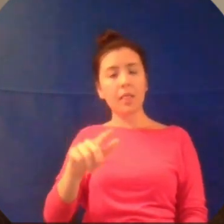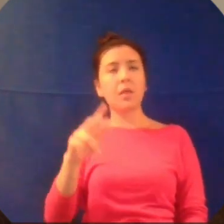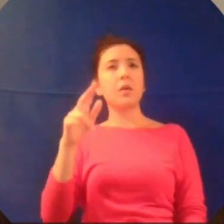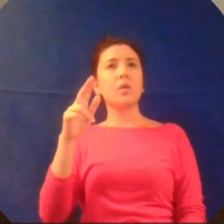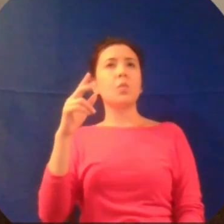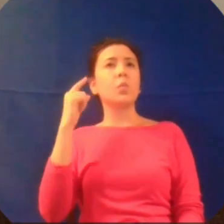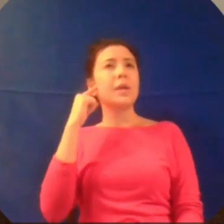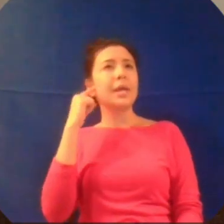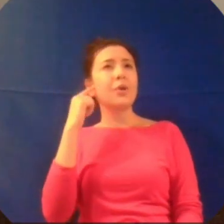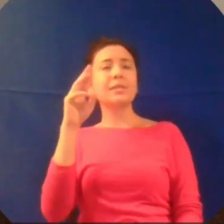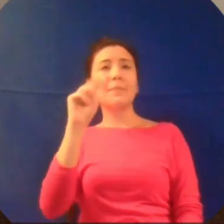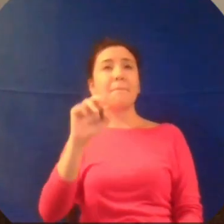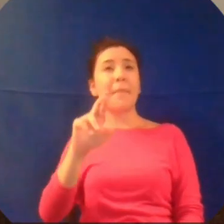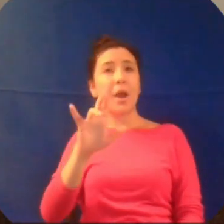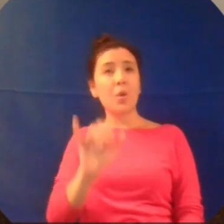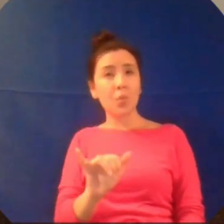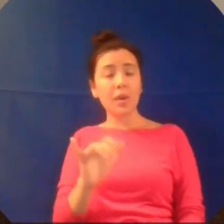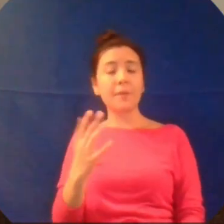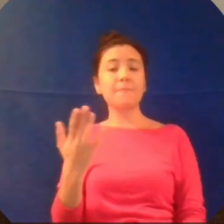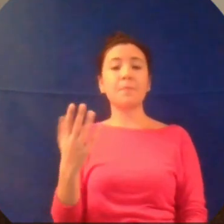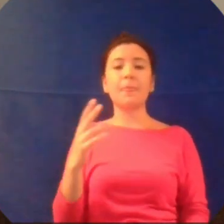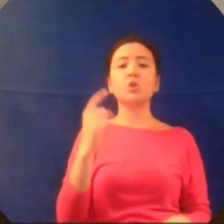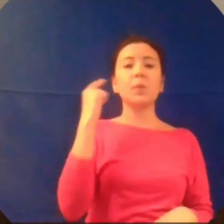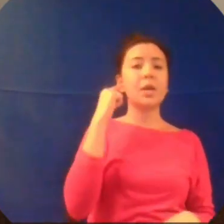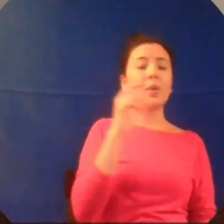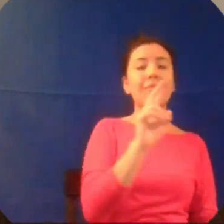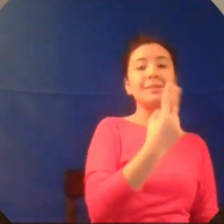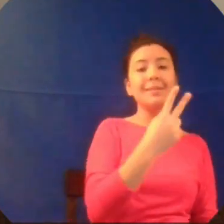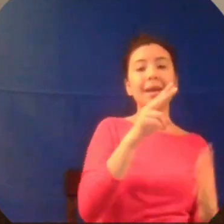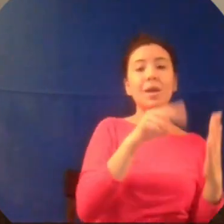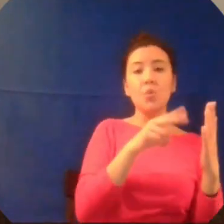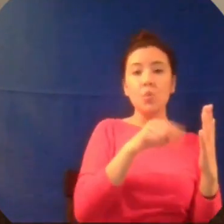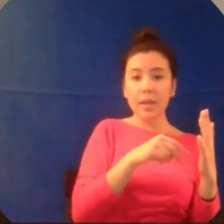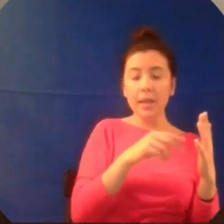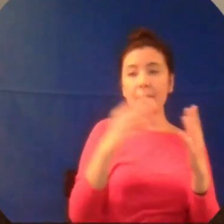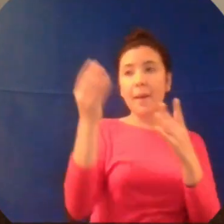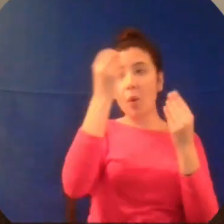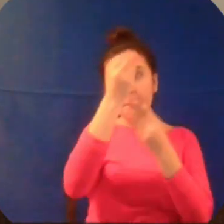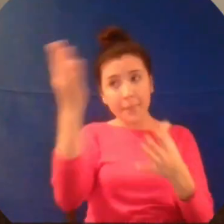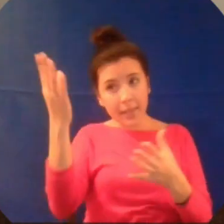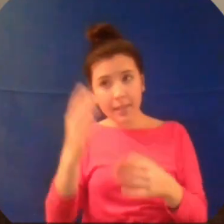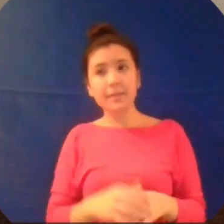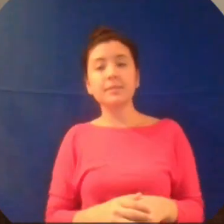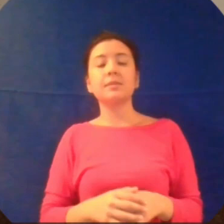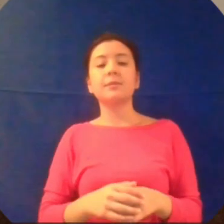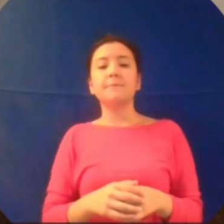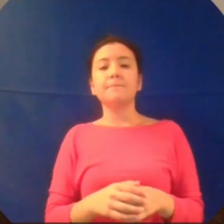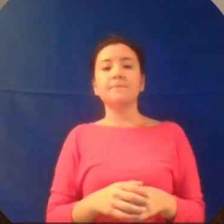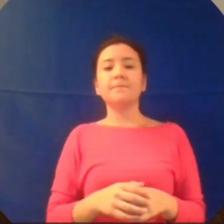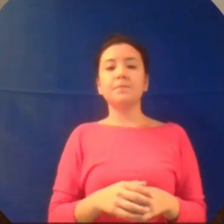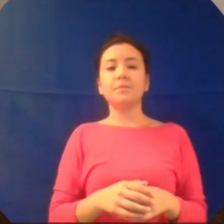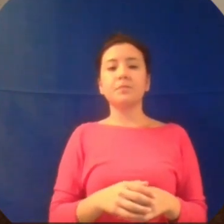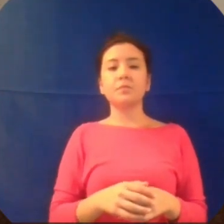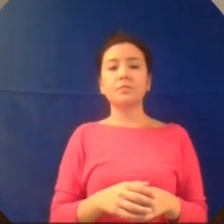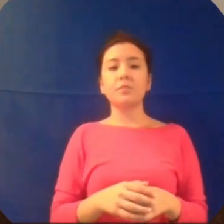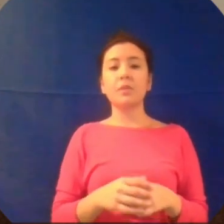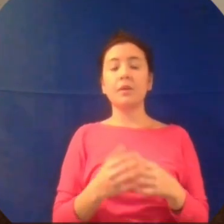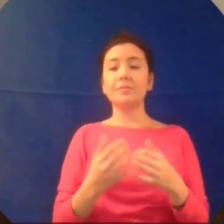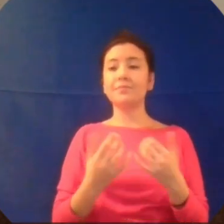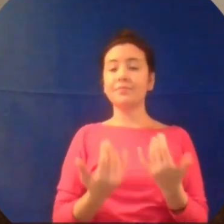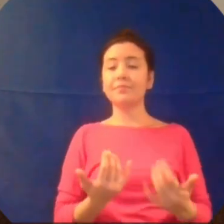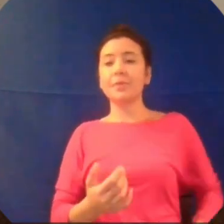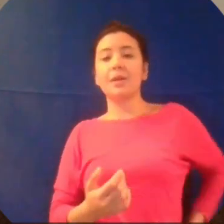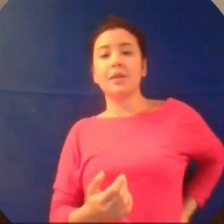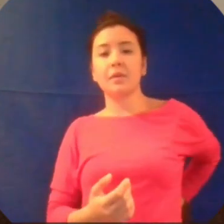comes on the scene. And as we heard in that second reading about obedience, did you hear that? But now made manifest